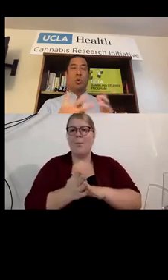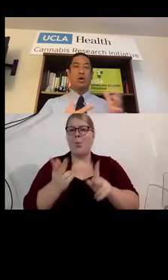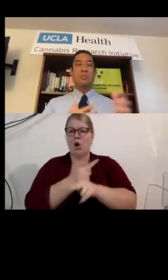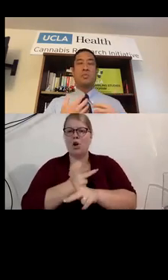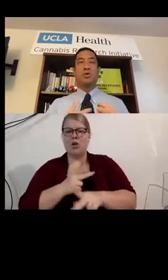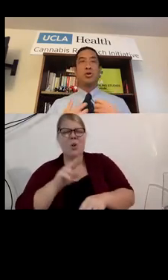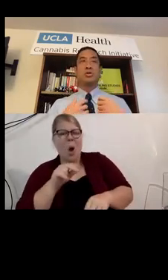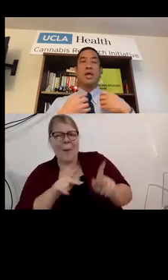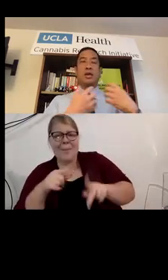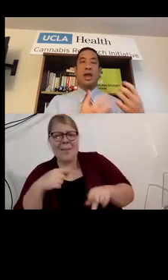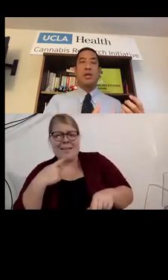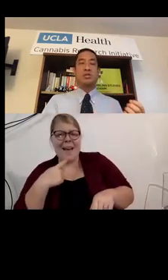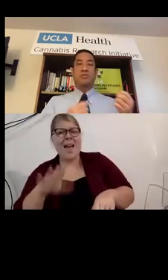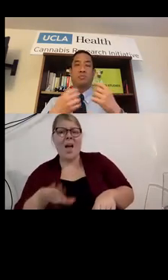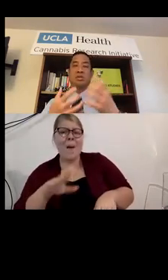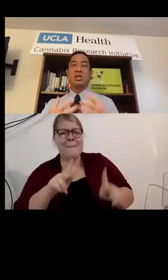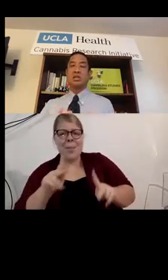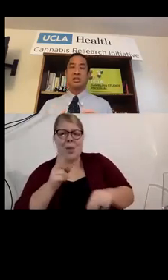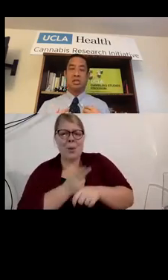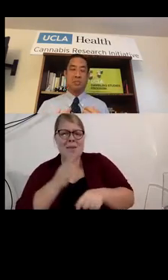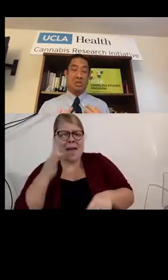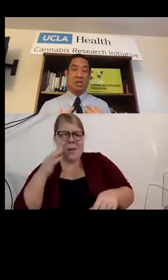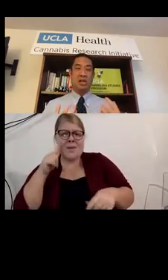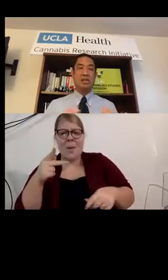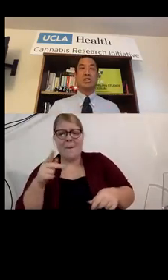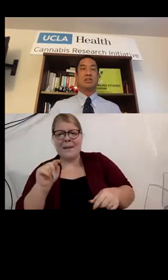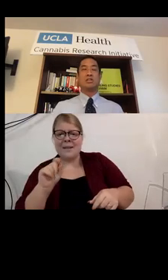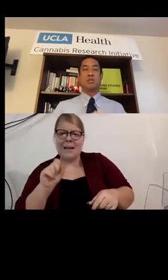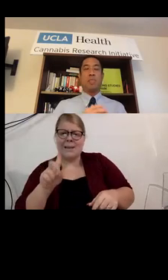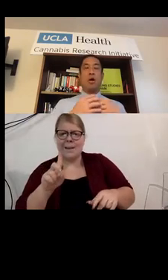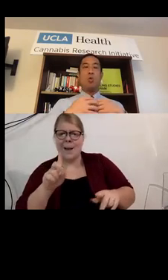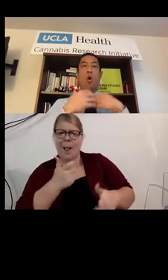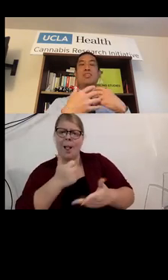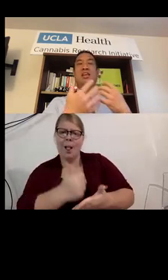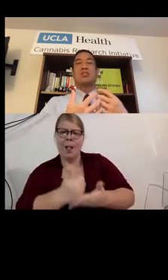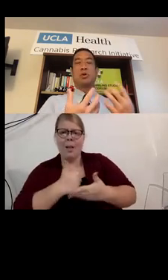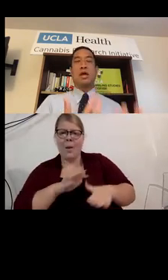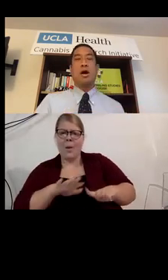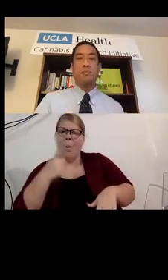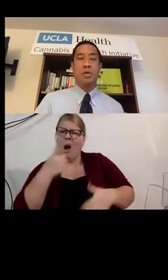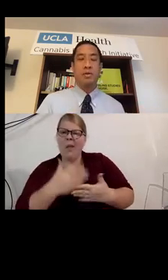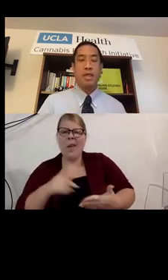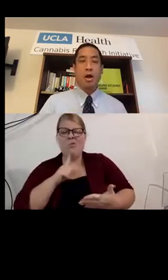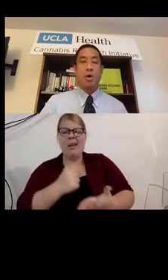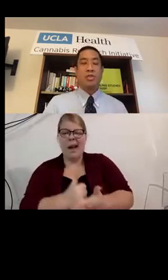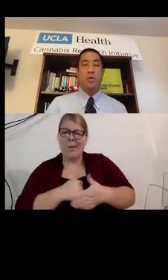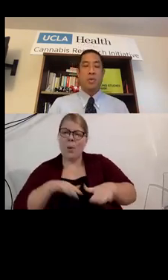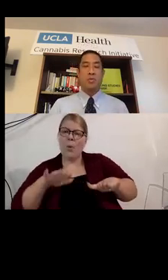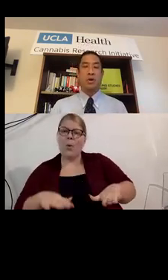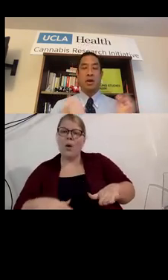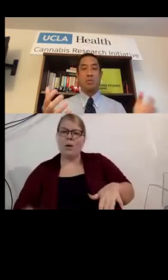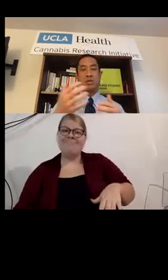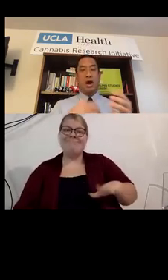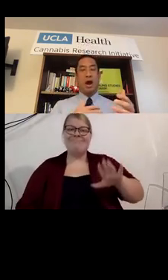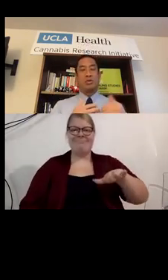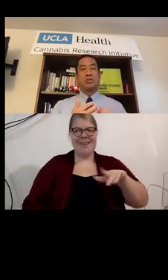these stories of people who use cannabis for PTSD, and they say this is the one thing that's really helped me. Well, I think what people